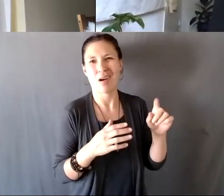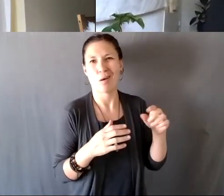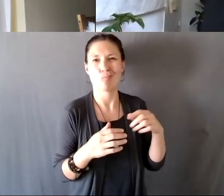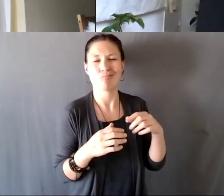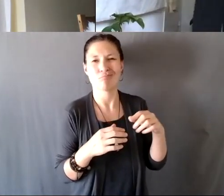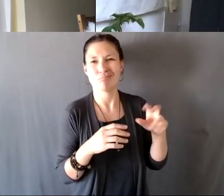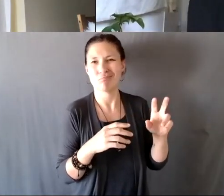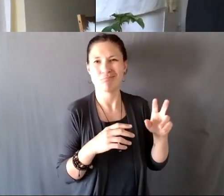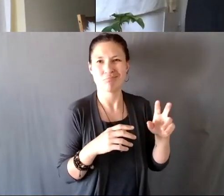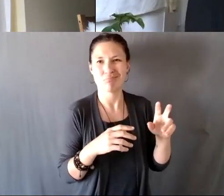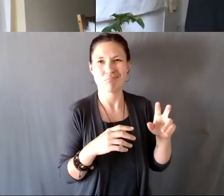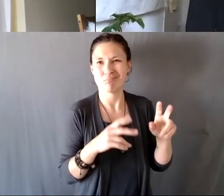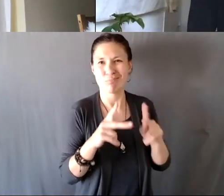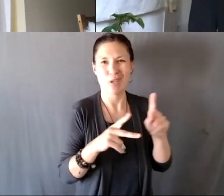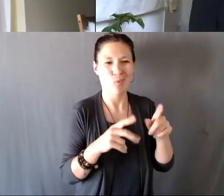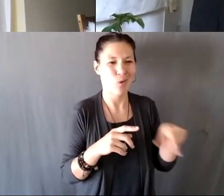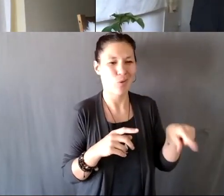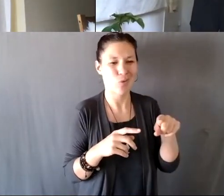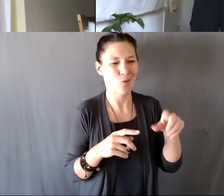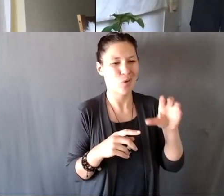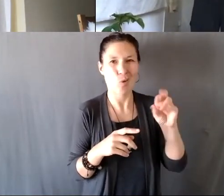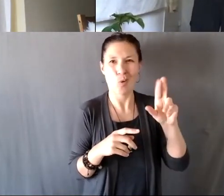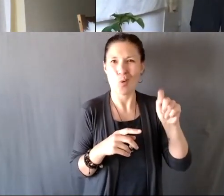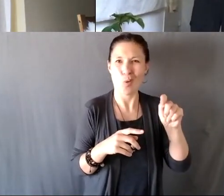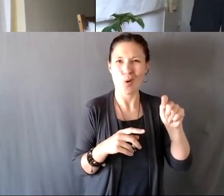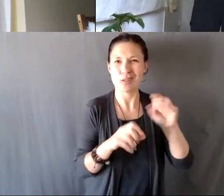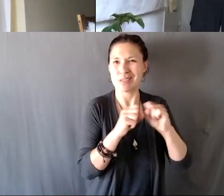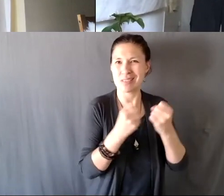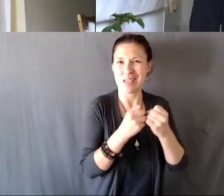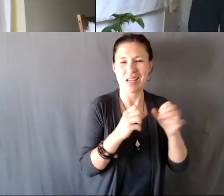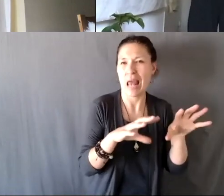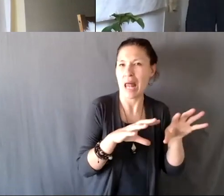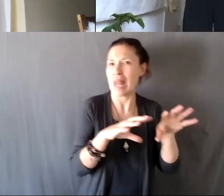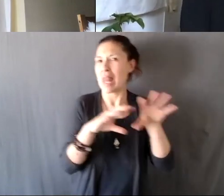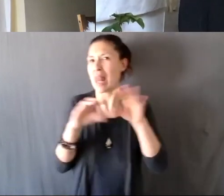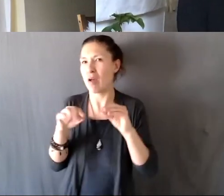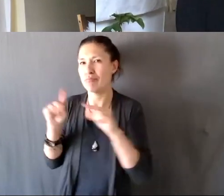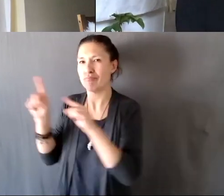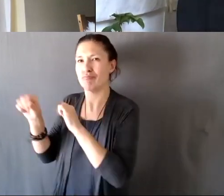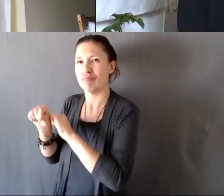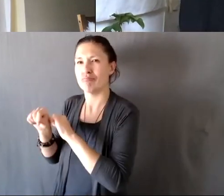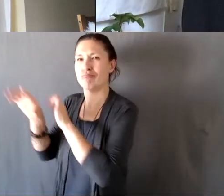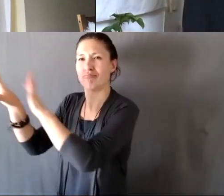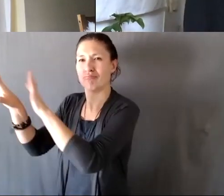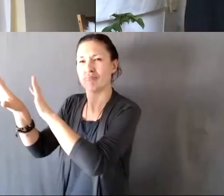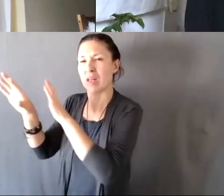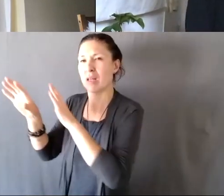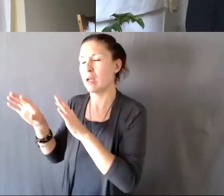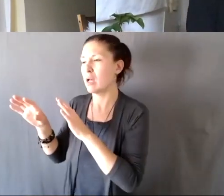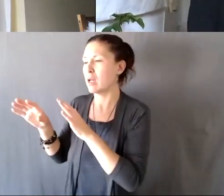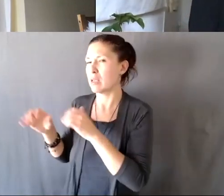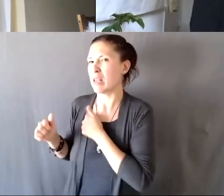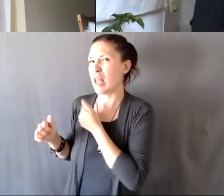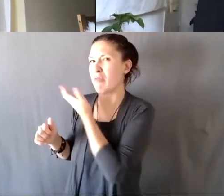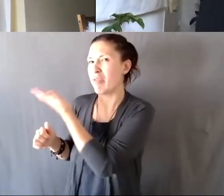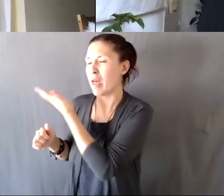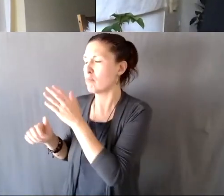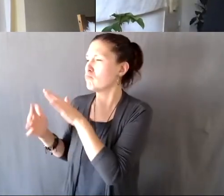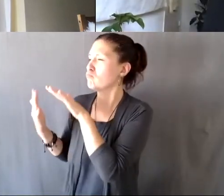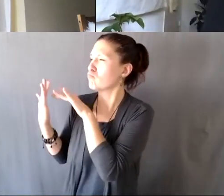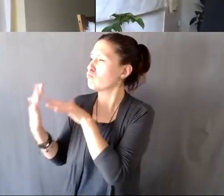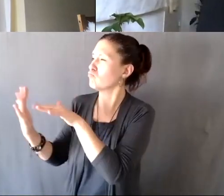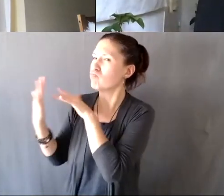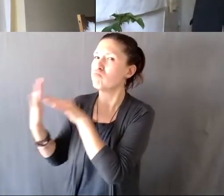energy by observing animals. So the different palms that we use for Qigong and martial